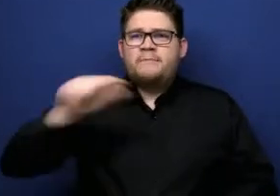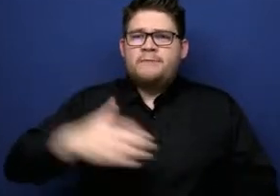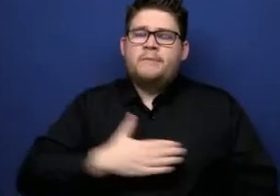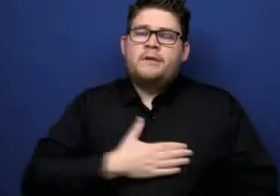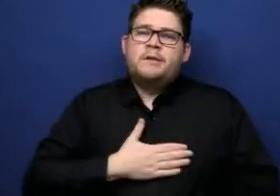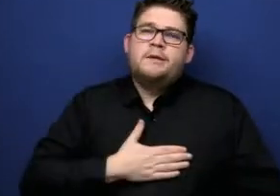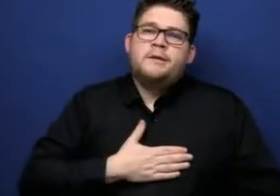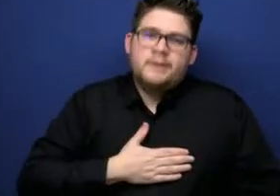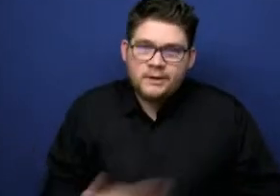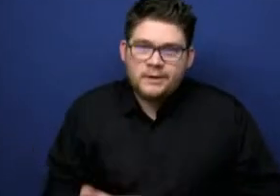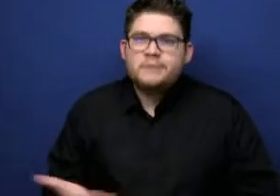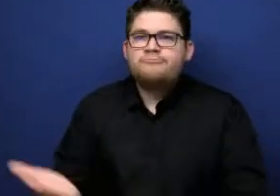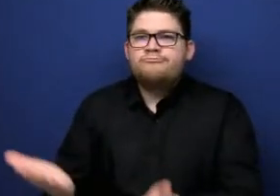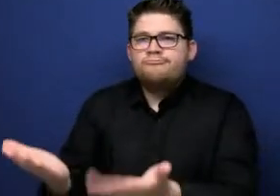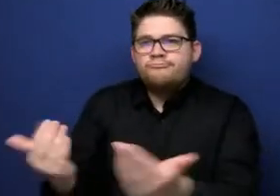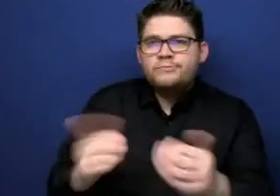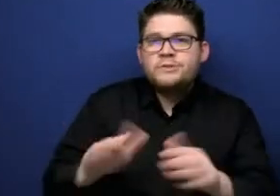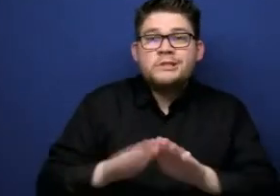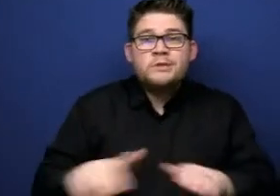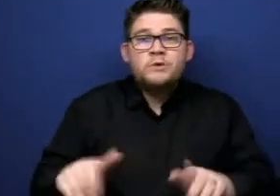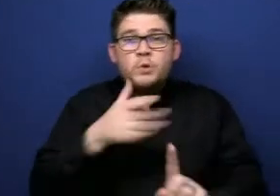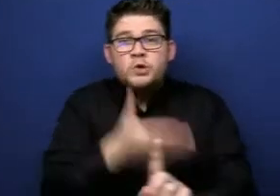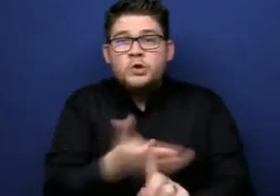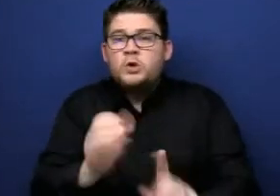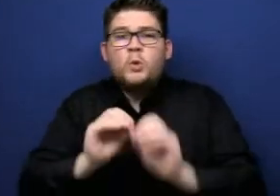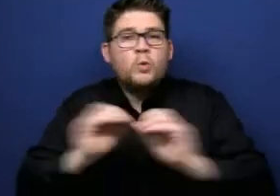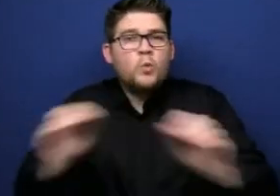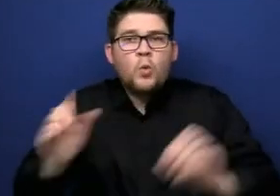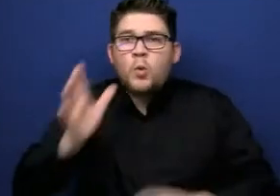French Jewish children. They had all been murdered.